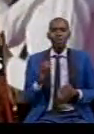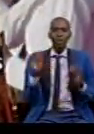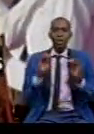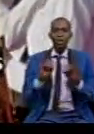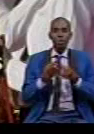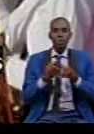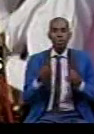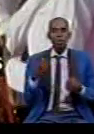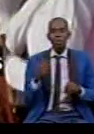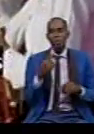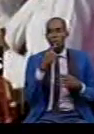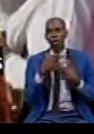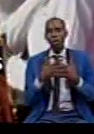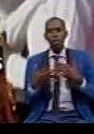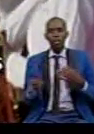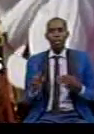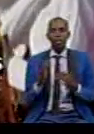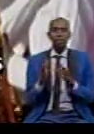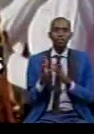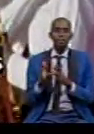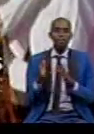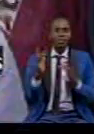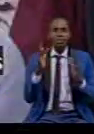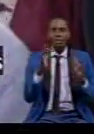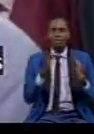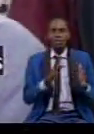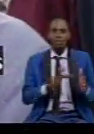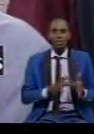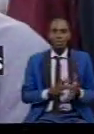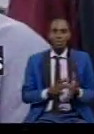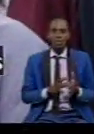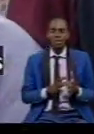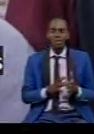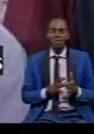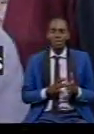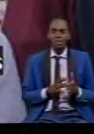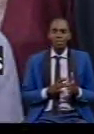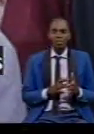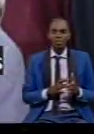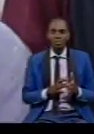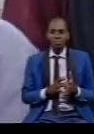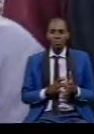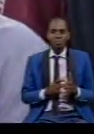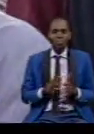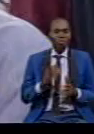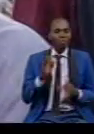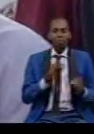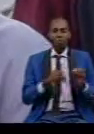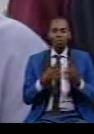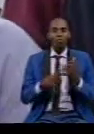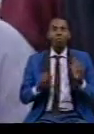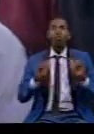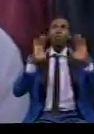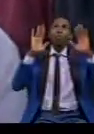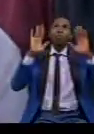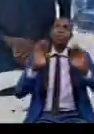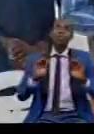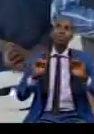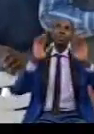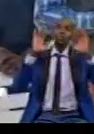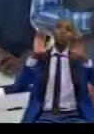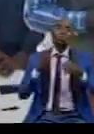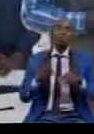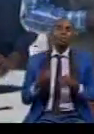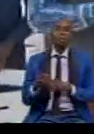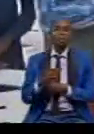The road will be clear for you every time you travel. Protection upon your life.